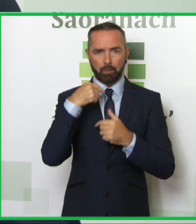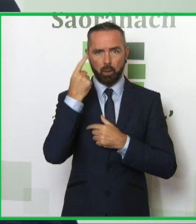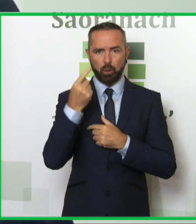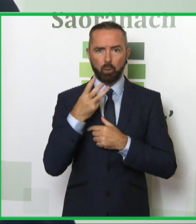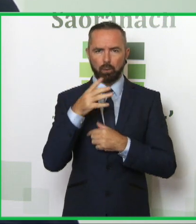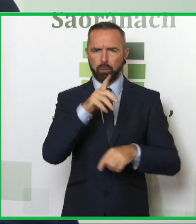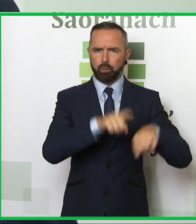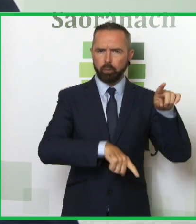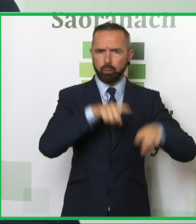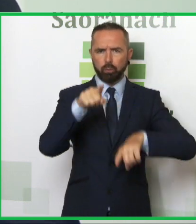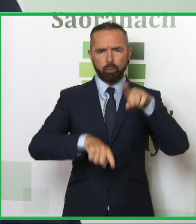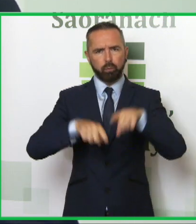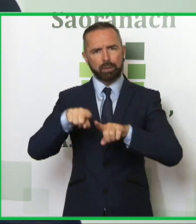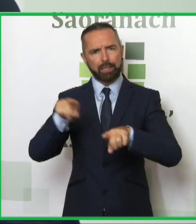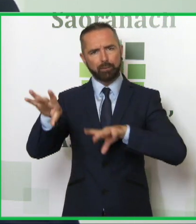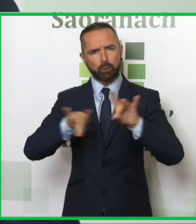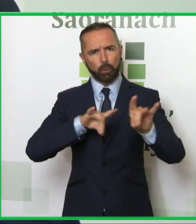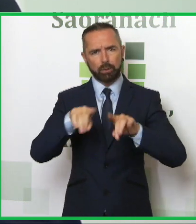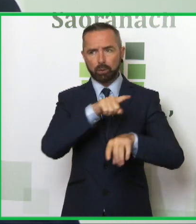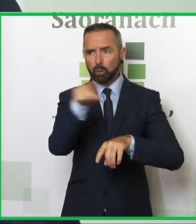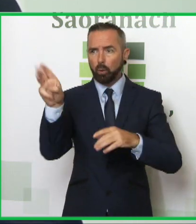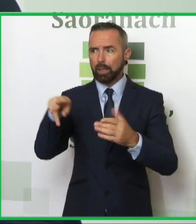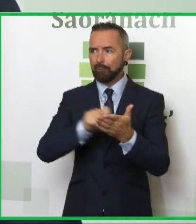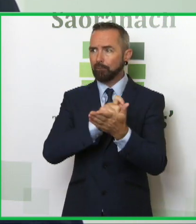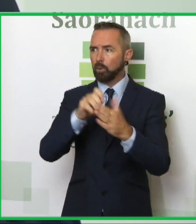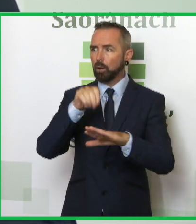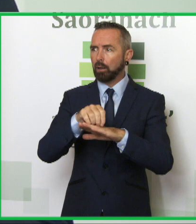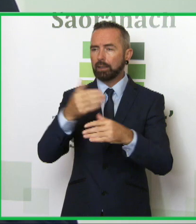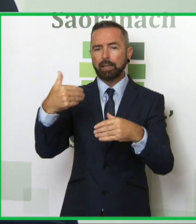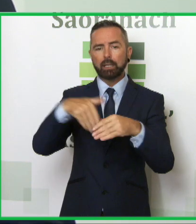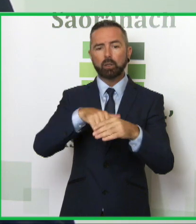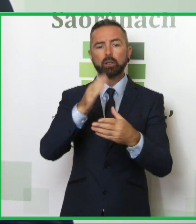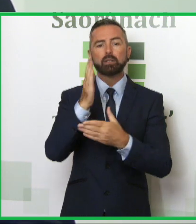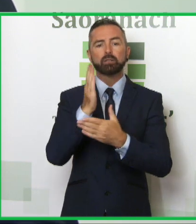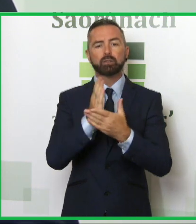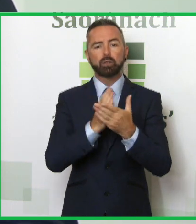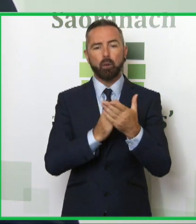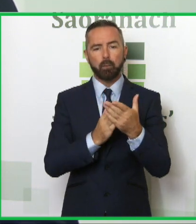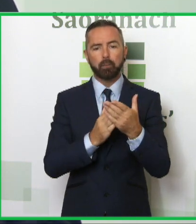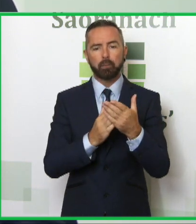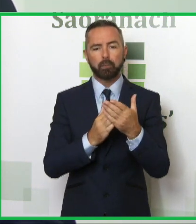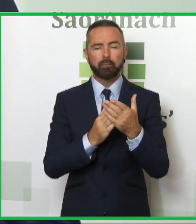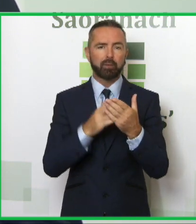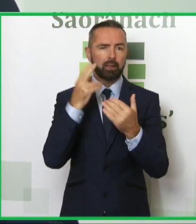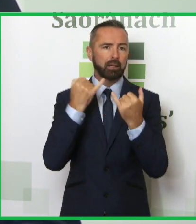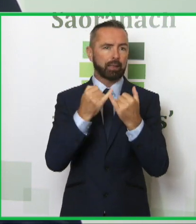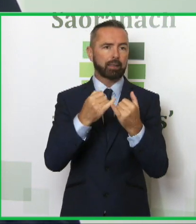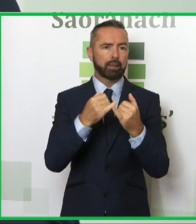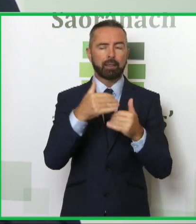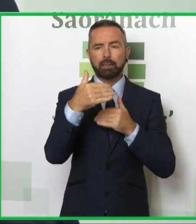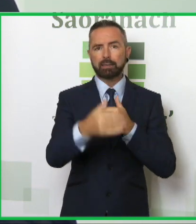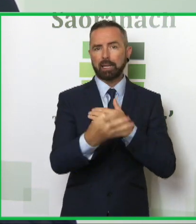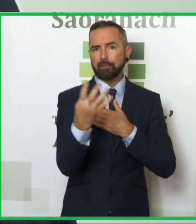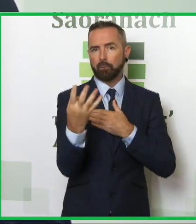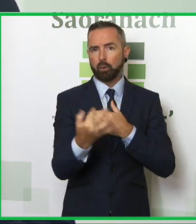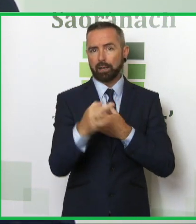whole range of different choices that the members can vote on, including some of the, so for example, like there's a stage 4 vote. If